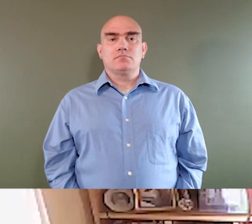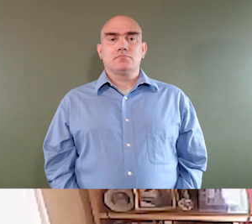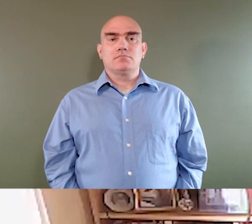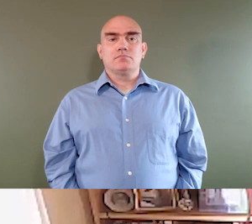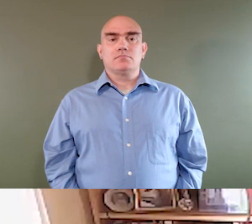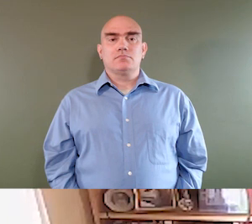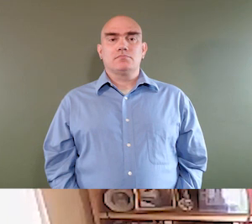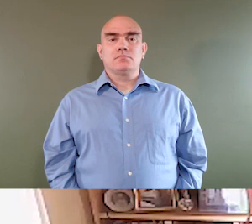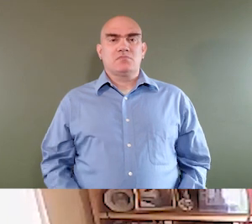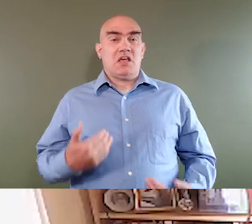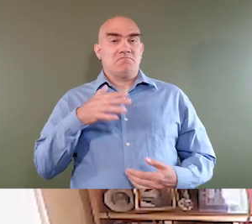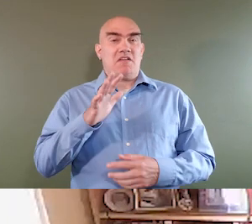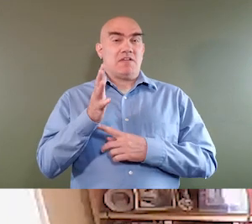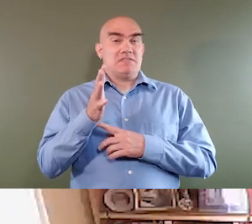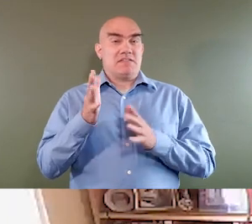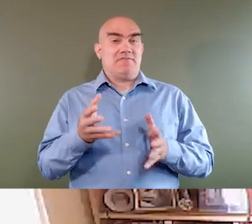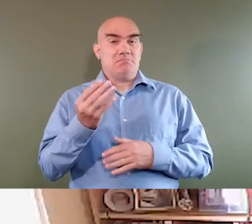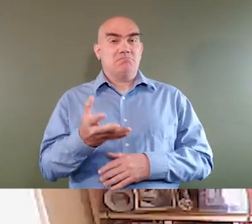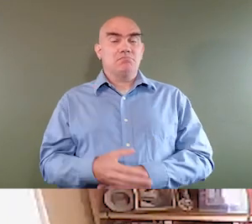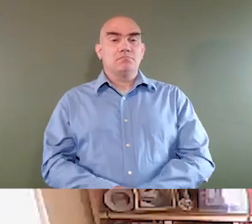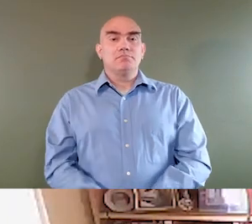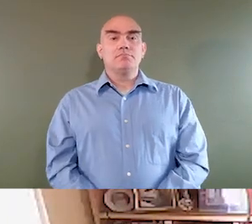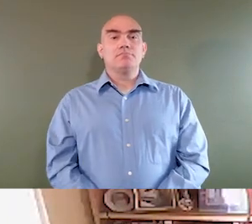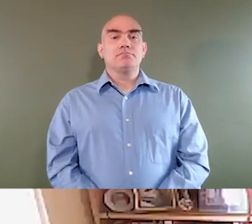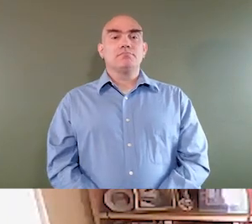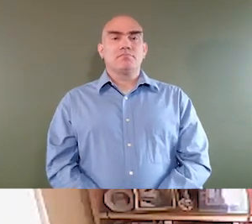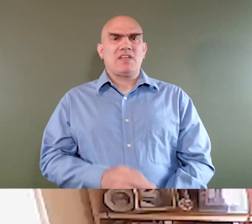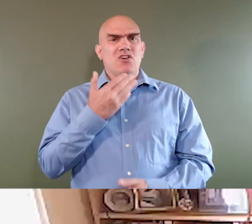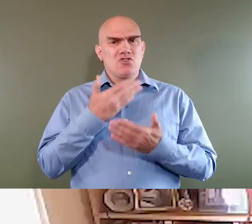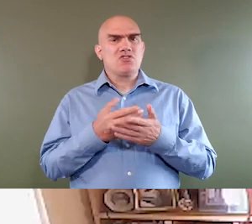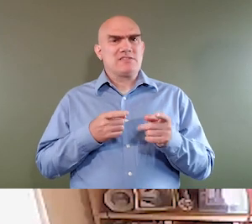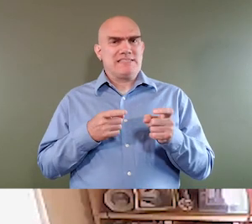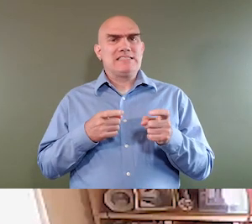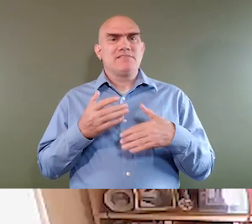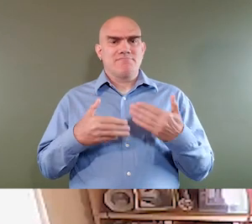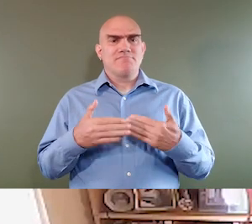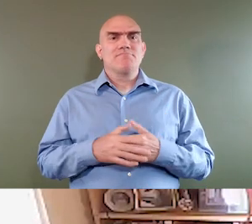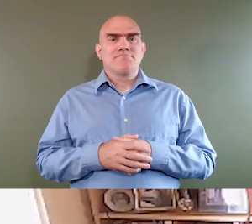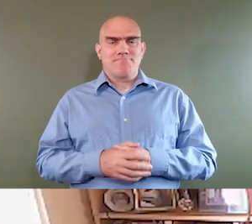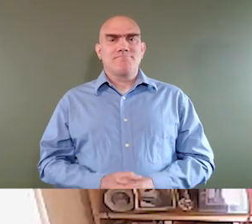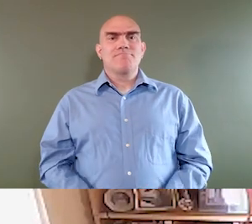You've got about 5 minutes left. Find a good pace.